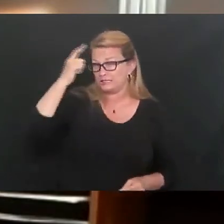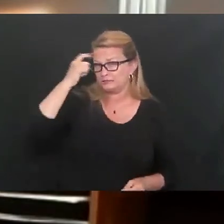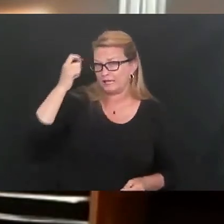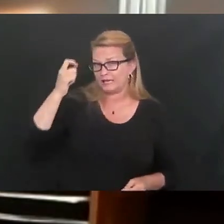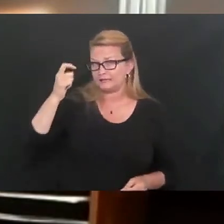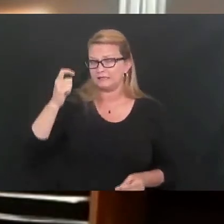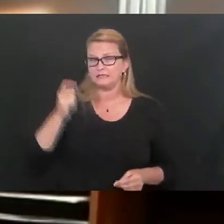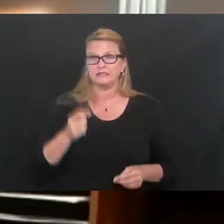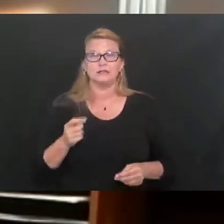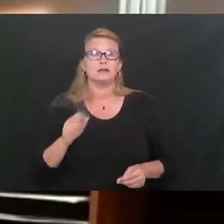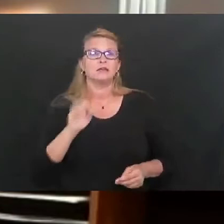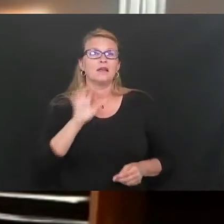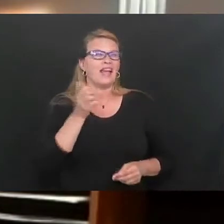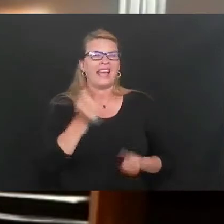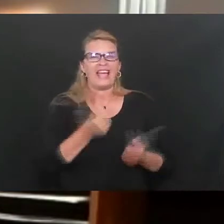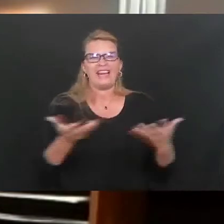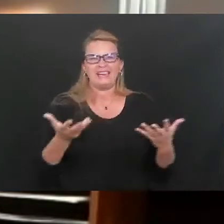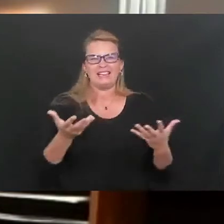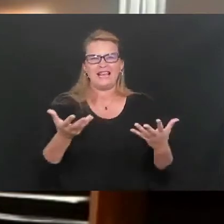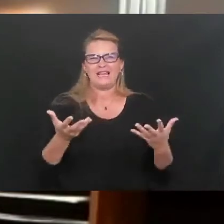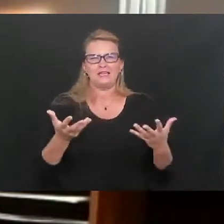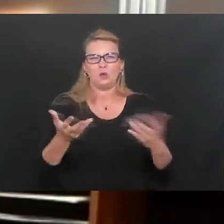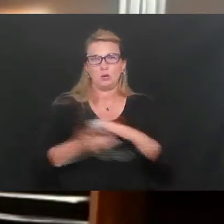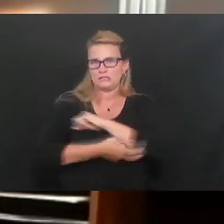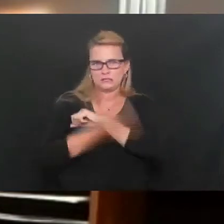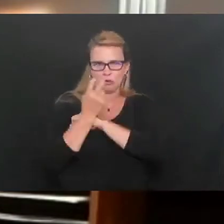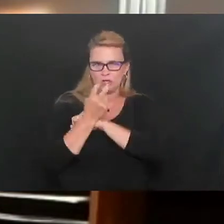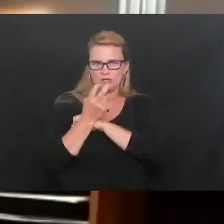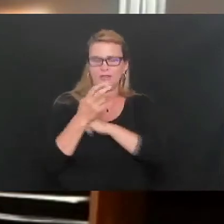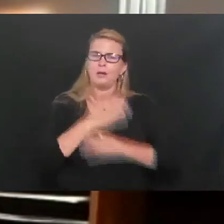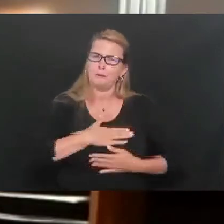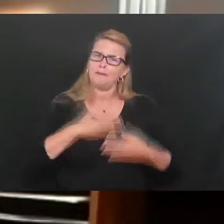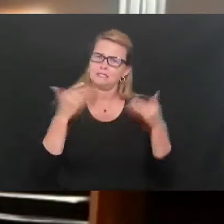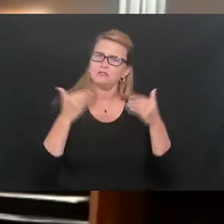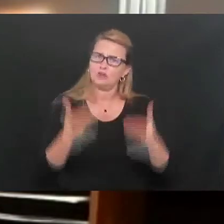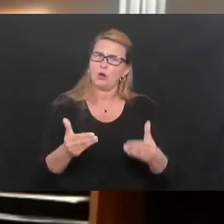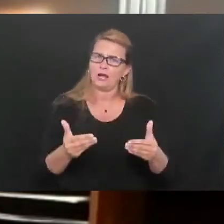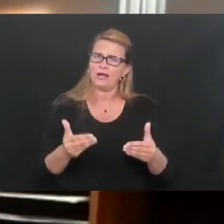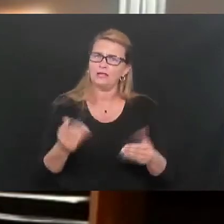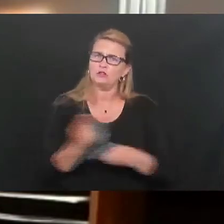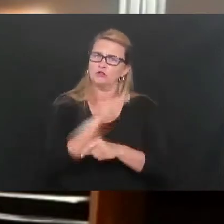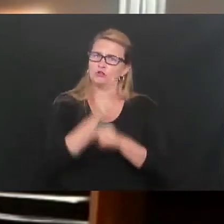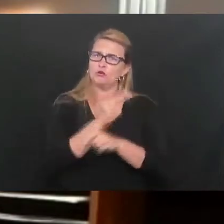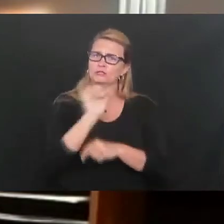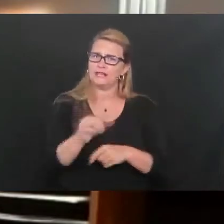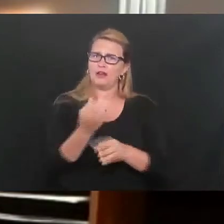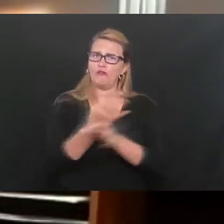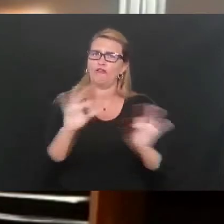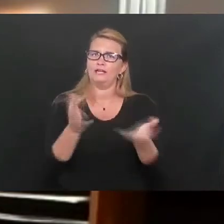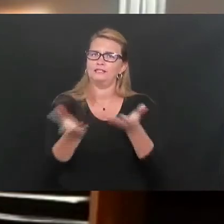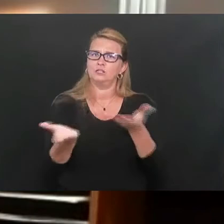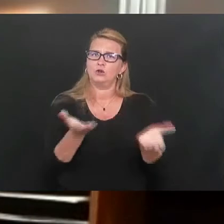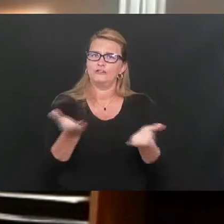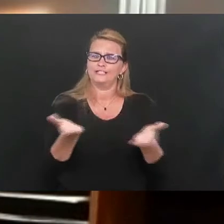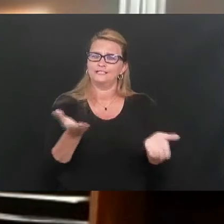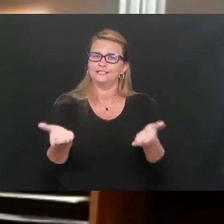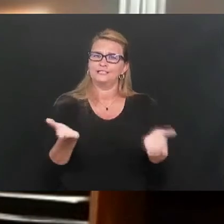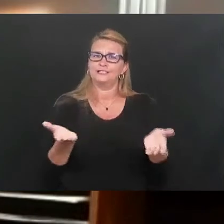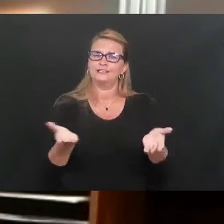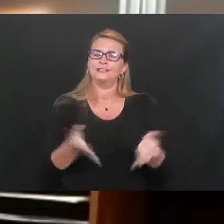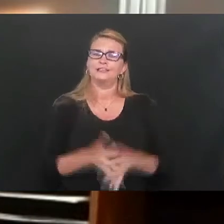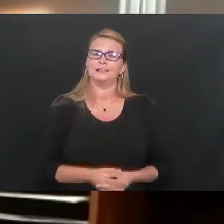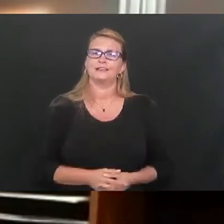at Workforce, that any data was extracted, still take advantage of it. It's there for you. If your viewers will take advantage of